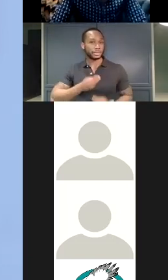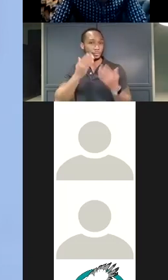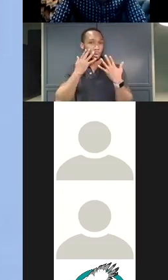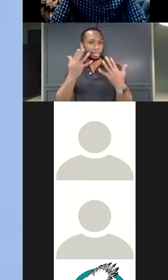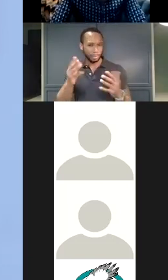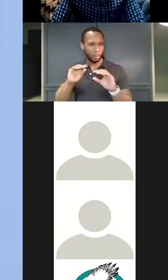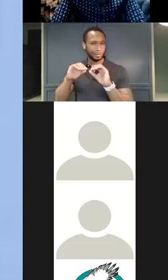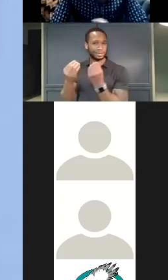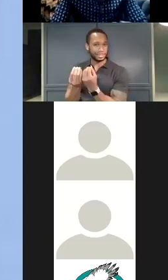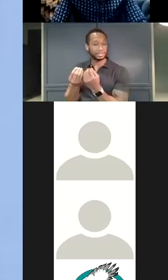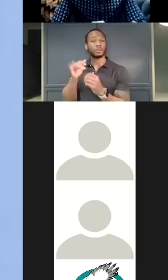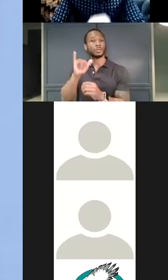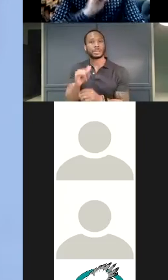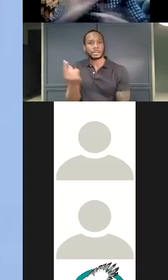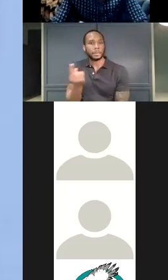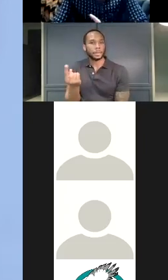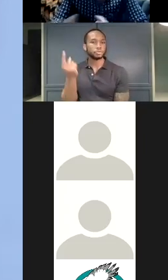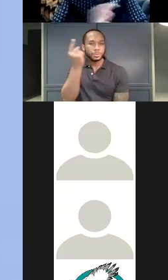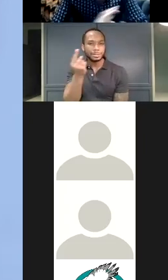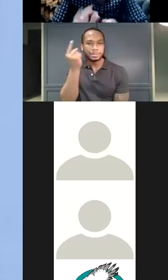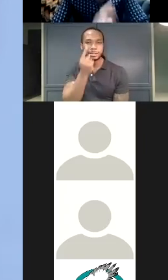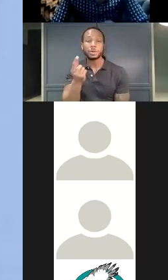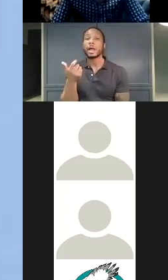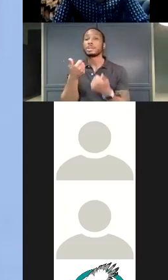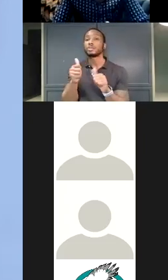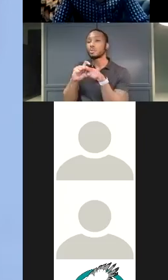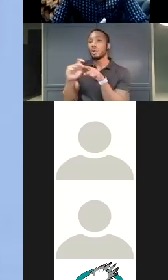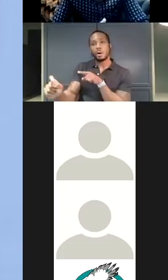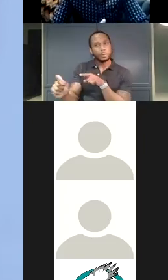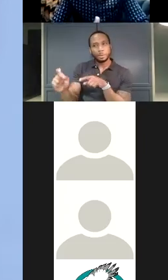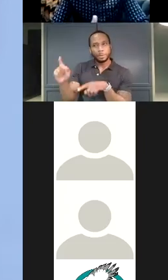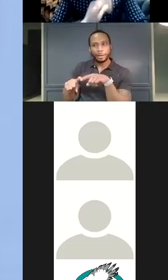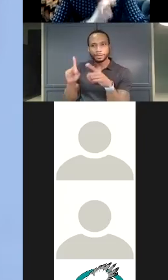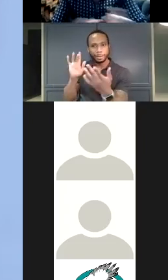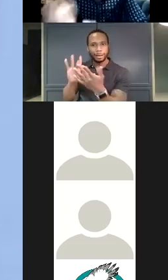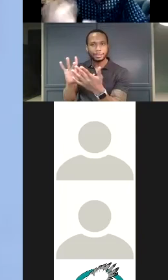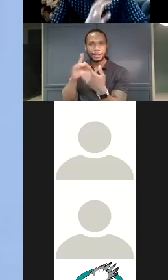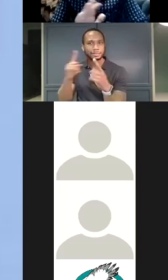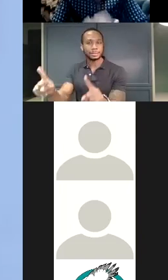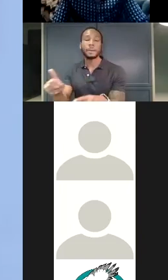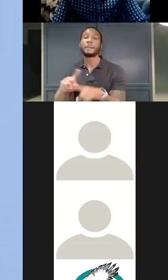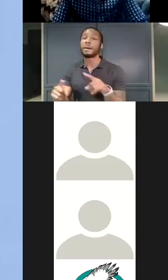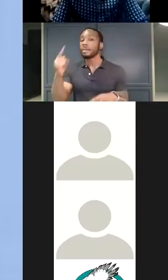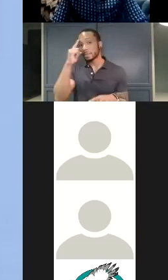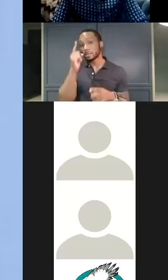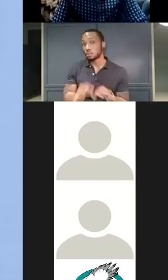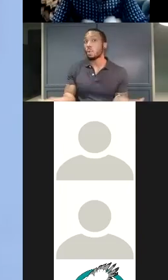so that's a consideration. And I think I tried to call them. I wasn't able to get a hold of them. I think it's worth